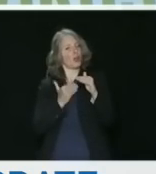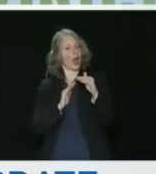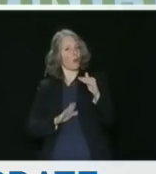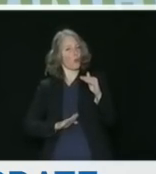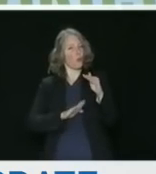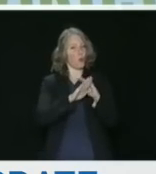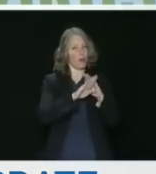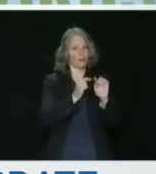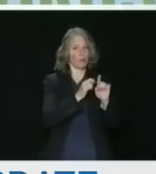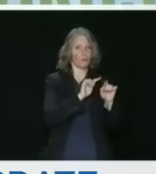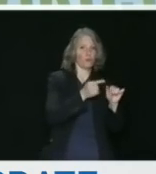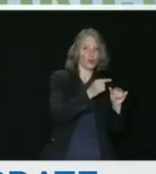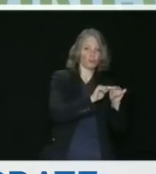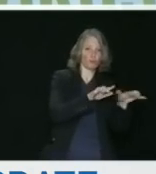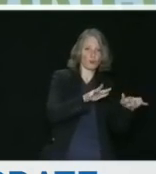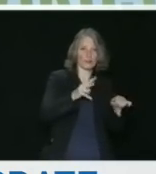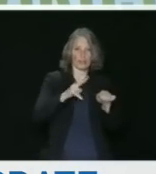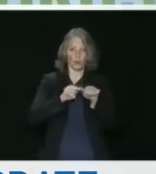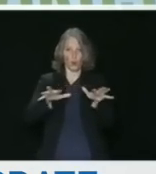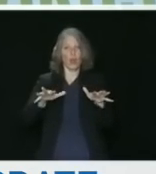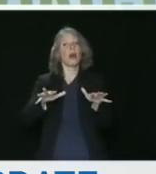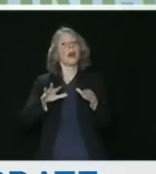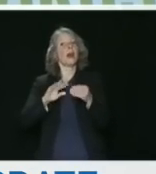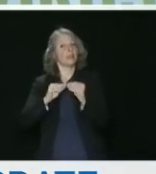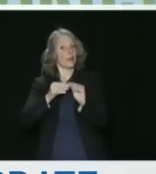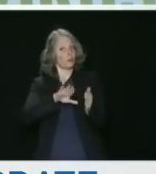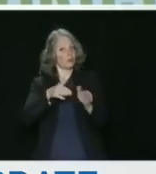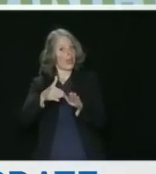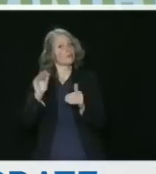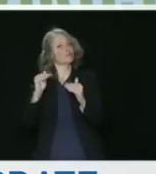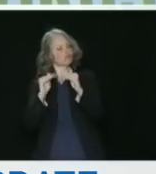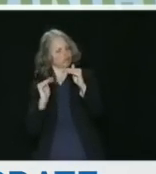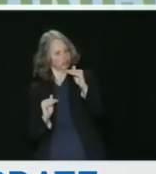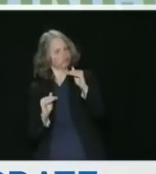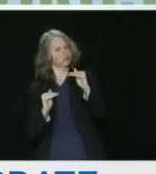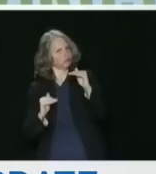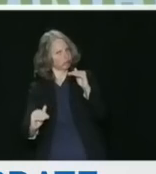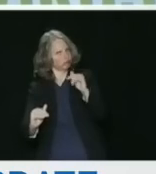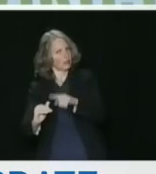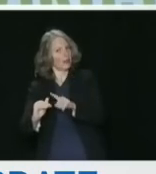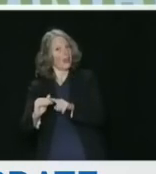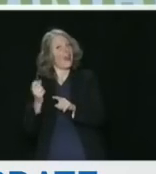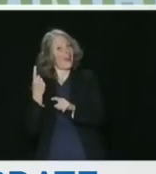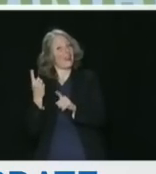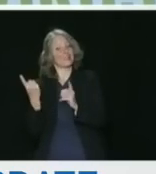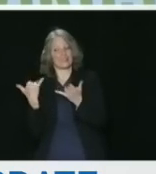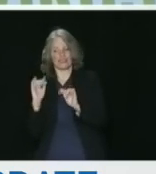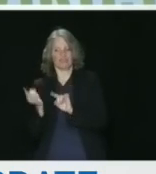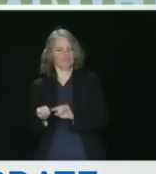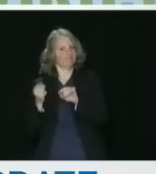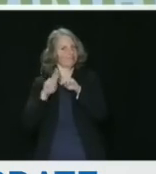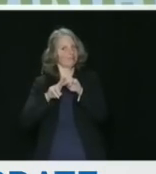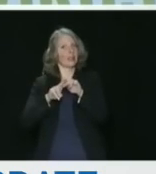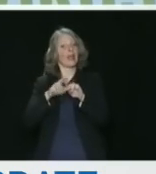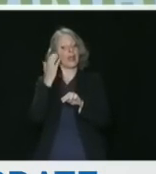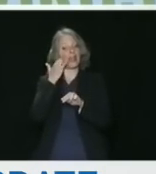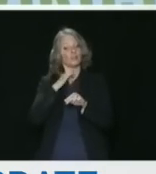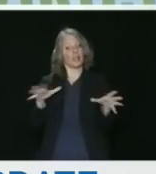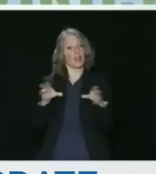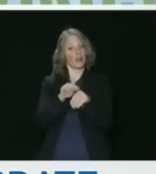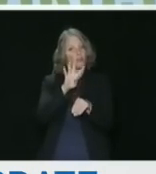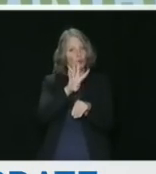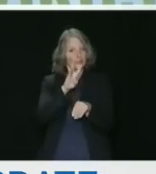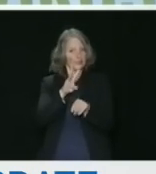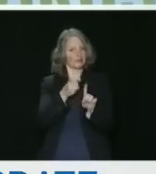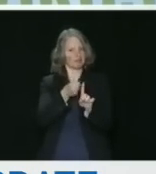peaks during the first and second waves, but has increased recently, with an average of 46 deaths being reported daily over the